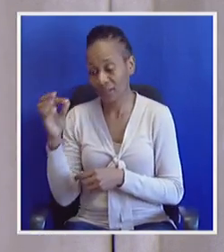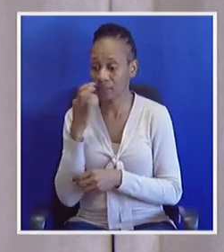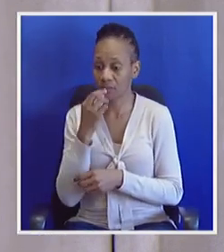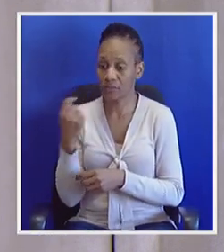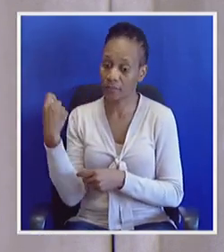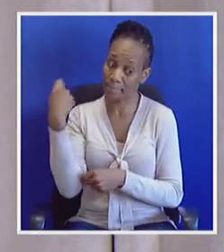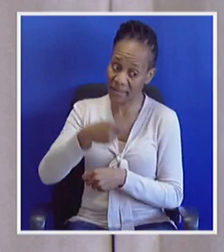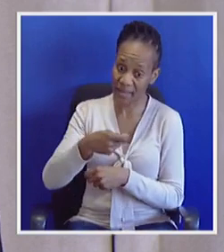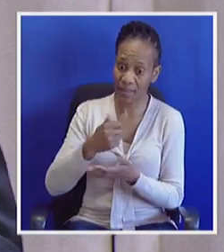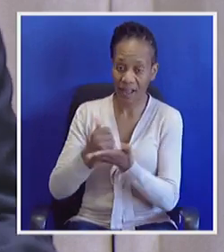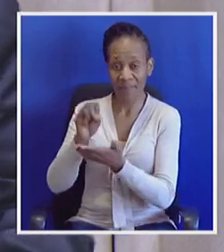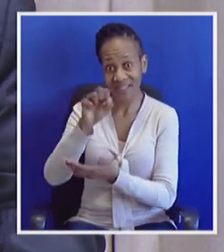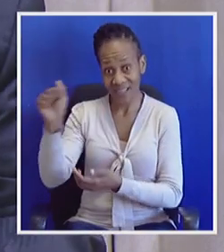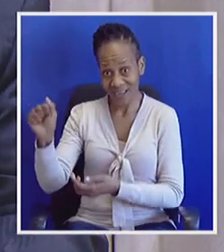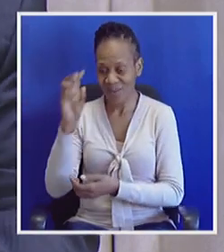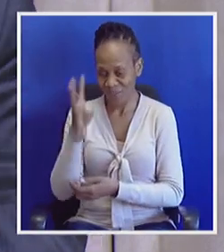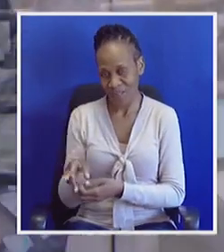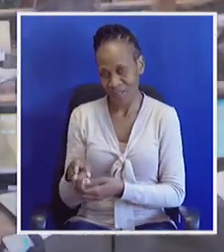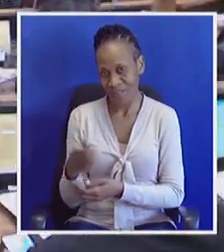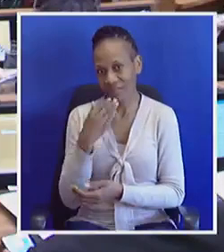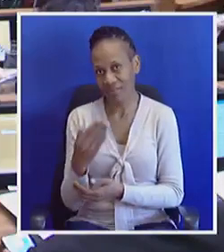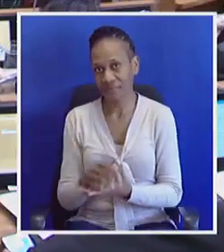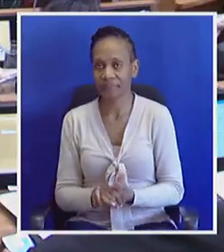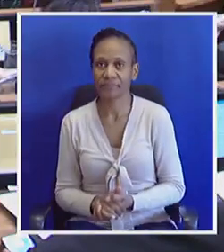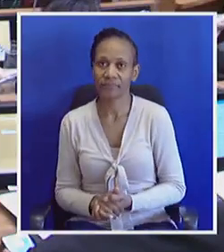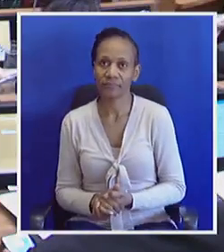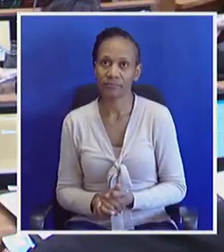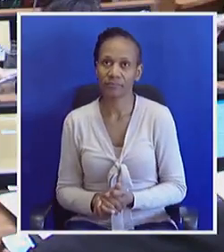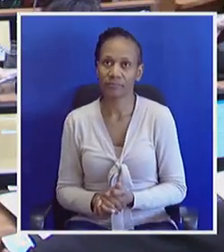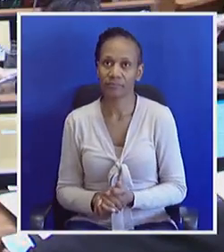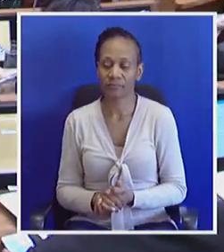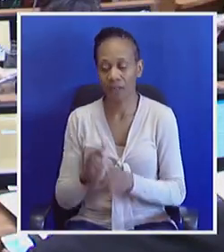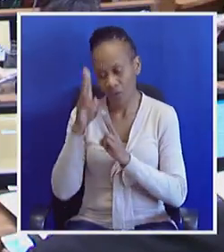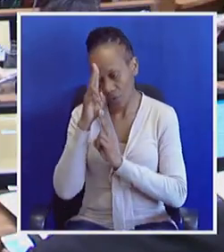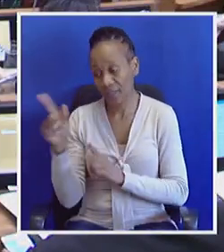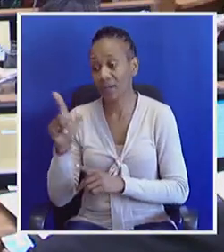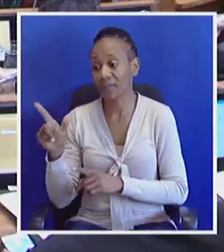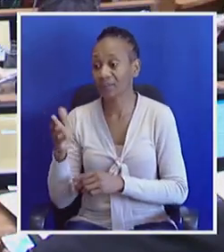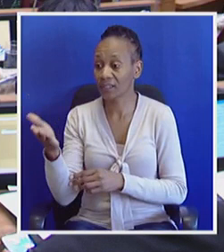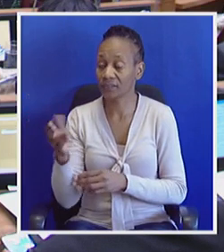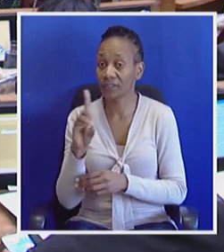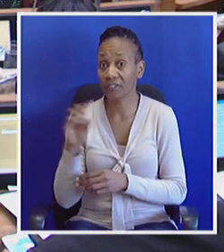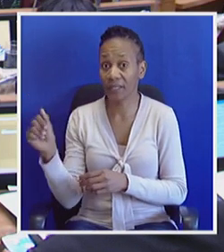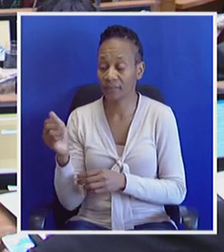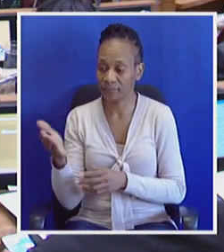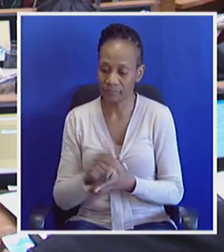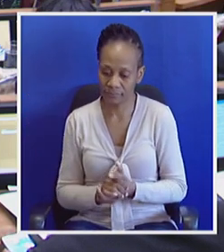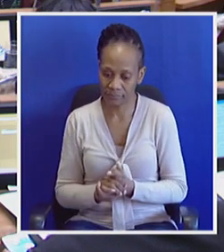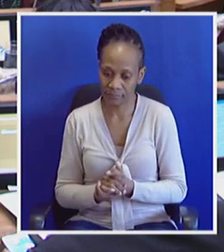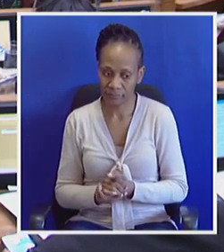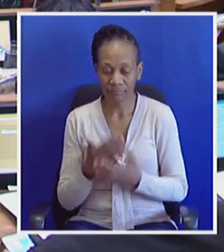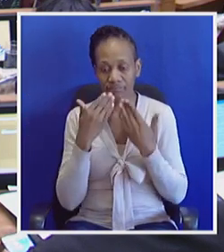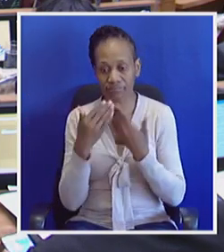thank you, Honorable Chairperson. Thank you, Deputy President. The Honorable Labuskagne. Thank you, Chairperson. Thank you,